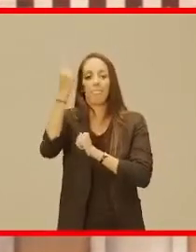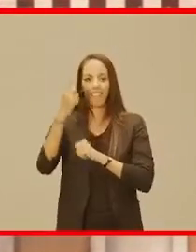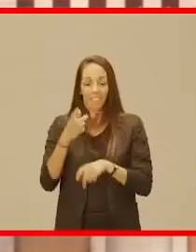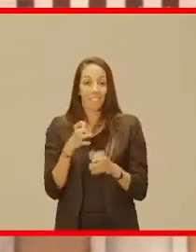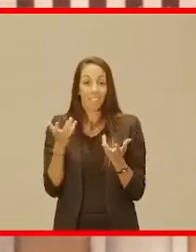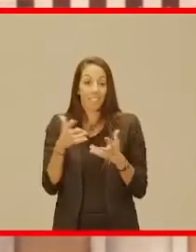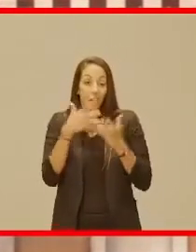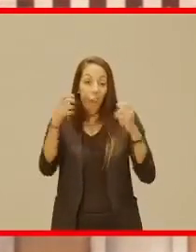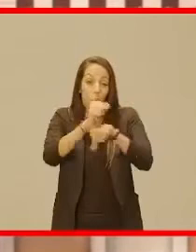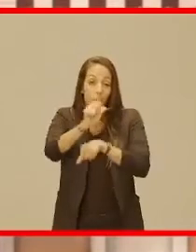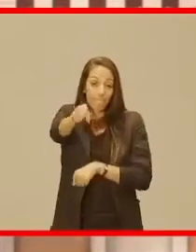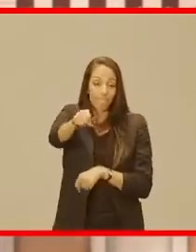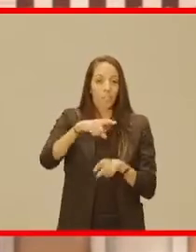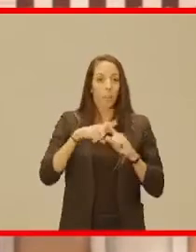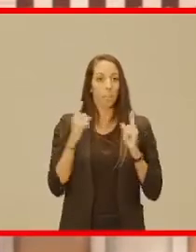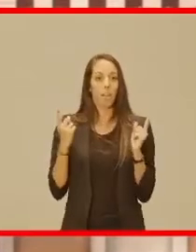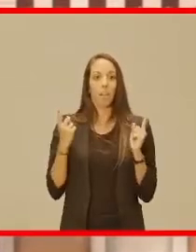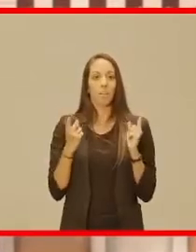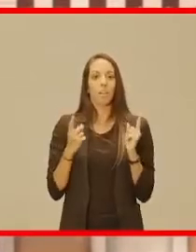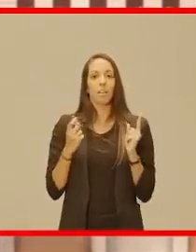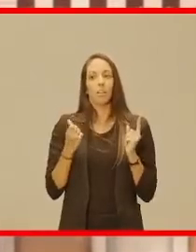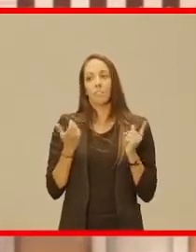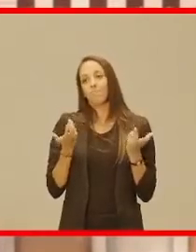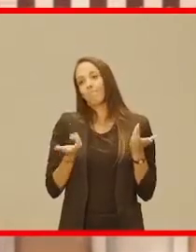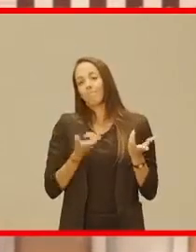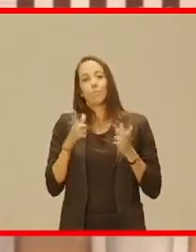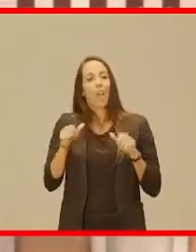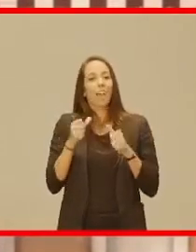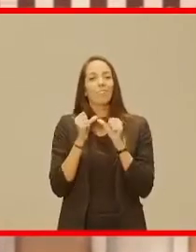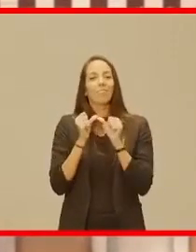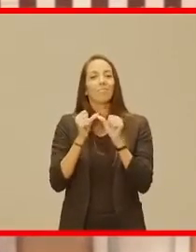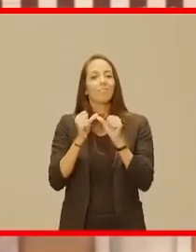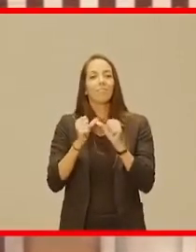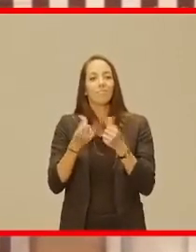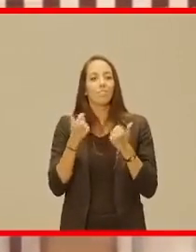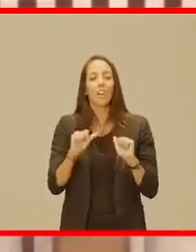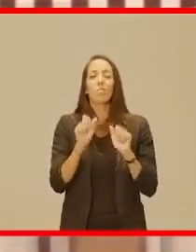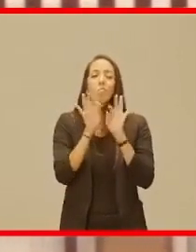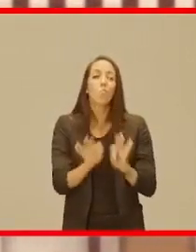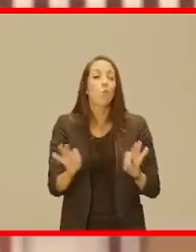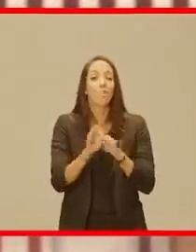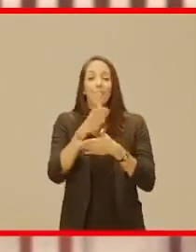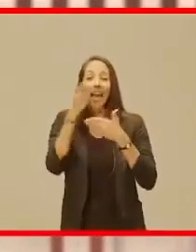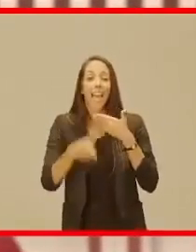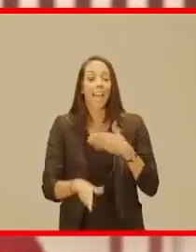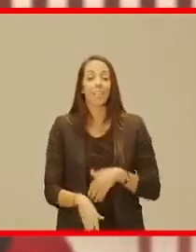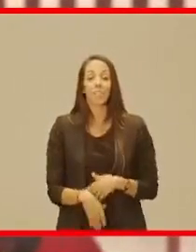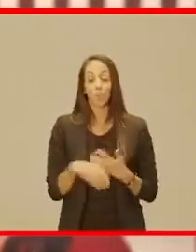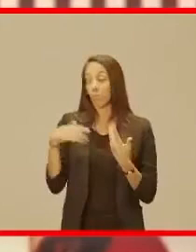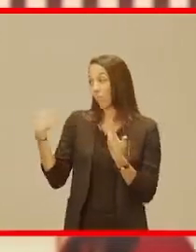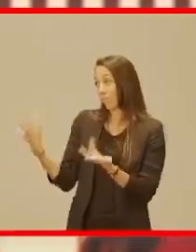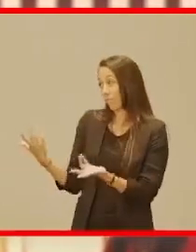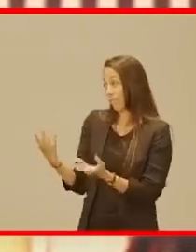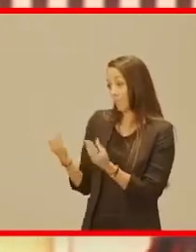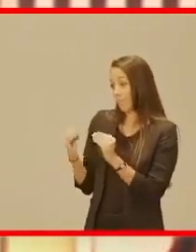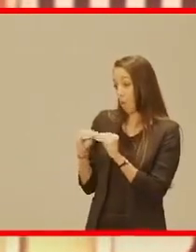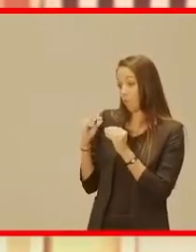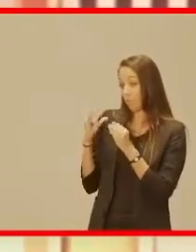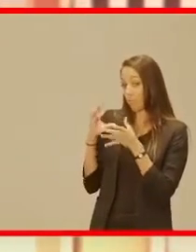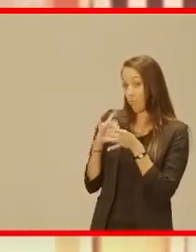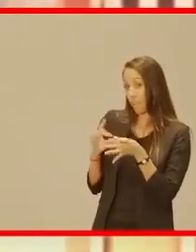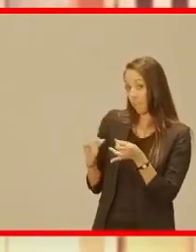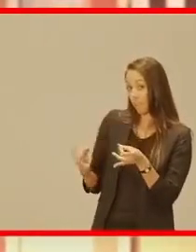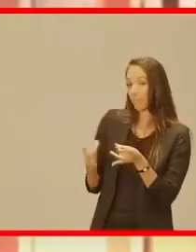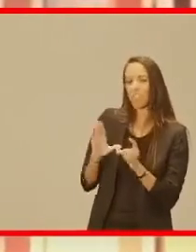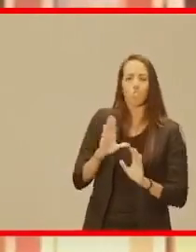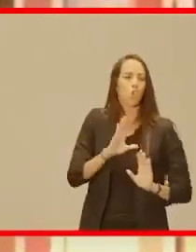of work, and it will wear you down, but then there's such reward at the end of it. I don't know if you have any more thoughts about Katie, that. well, I was just going to say that's a great suggestion